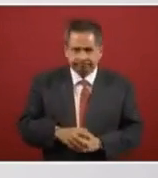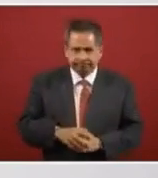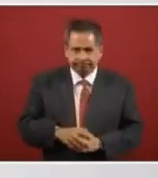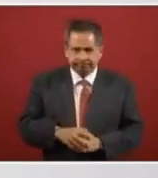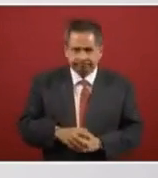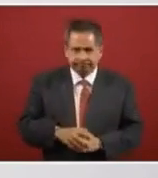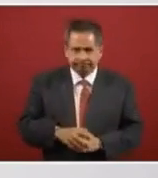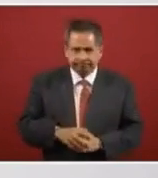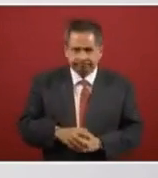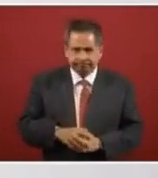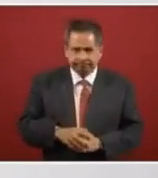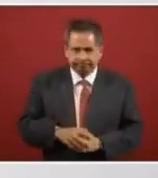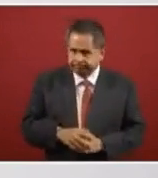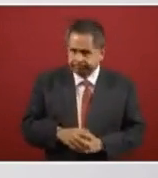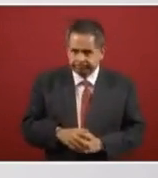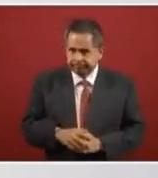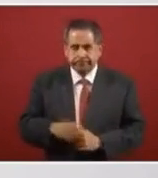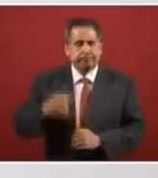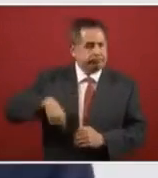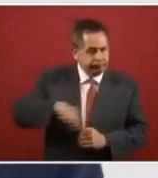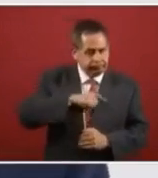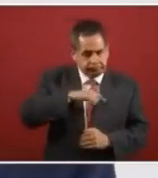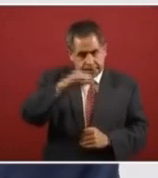that the benefits